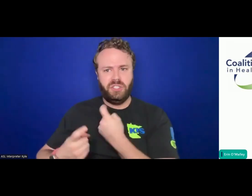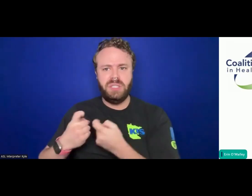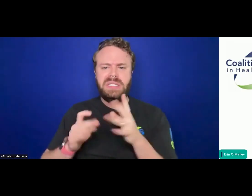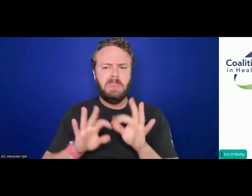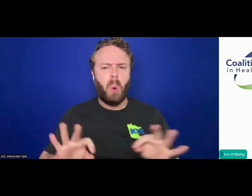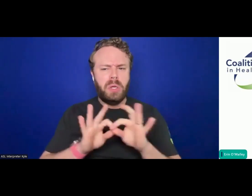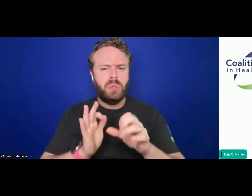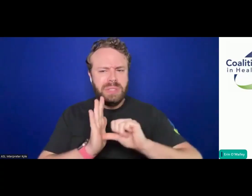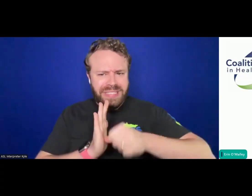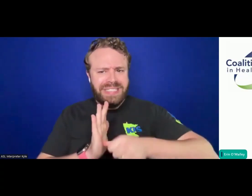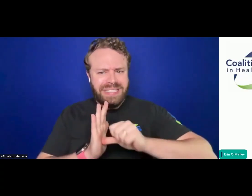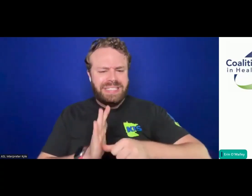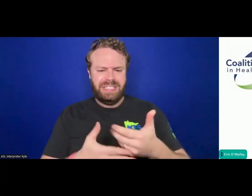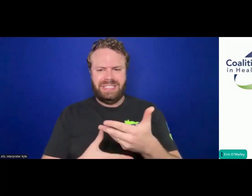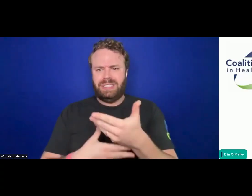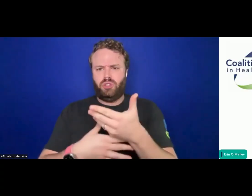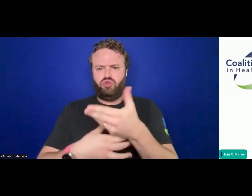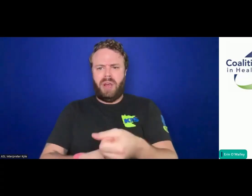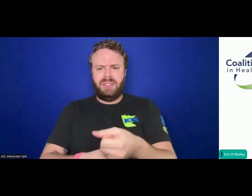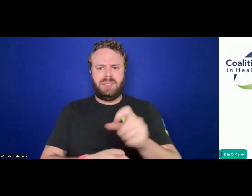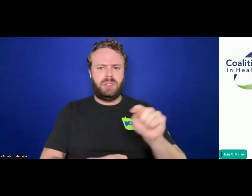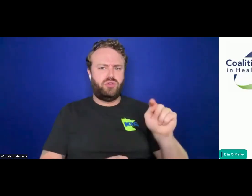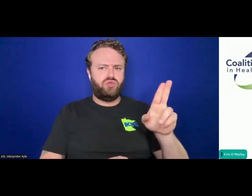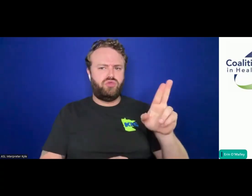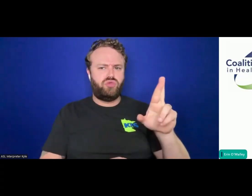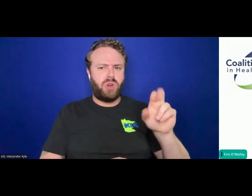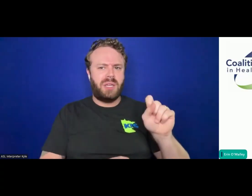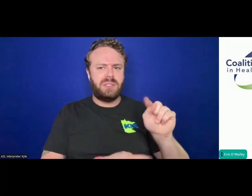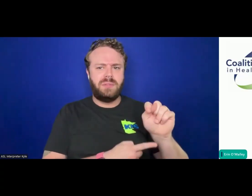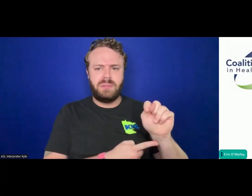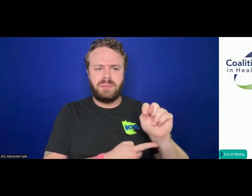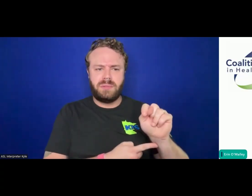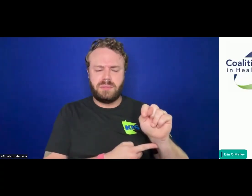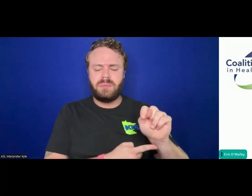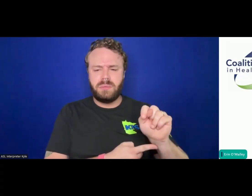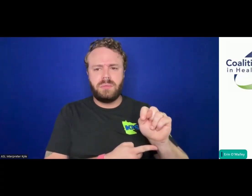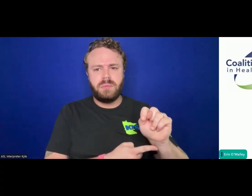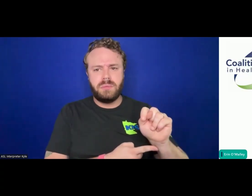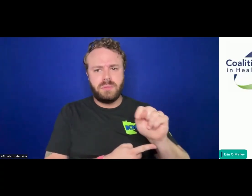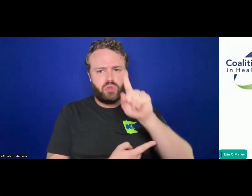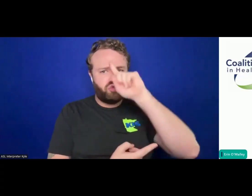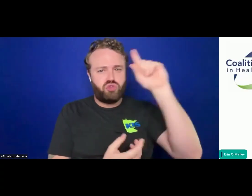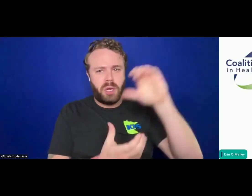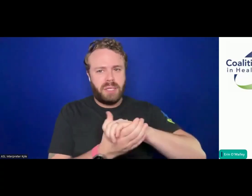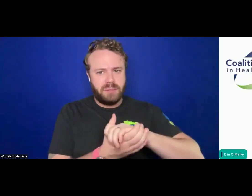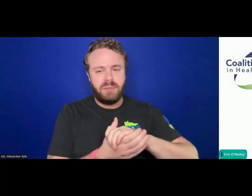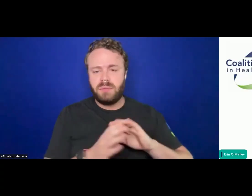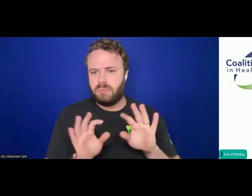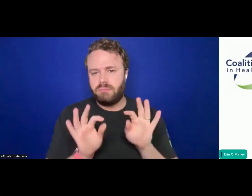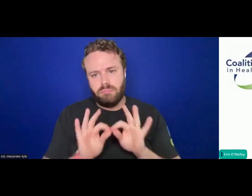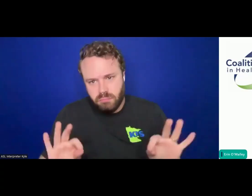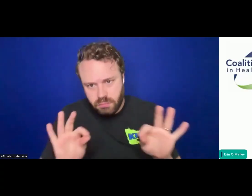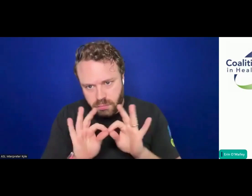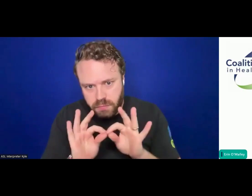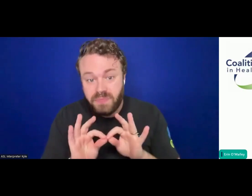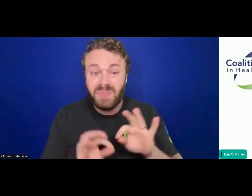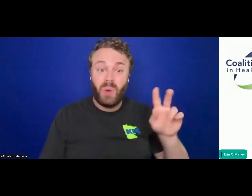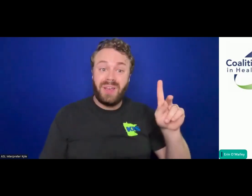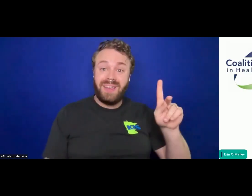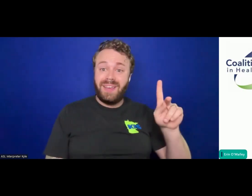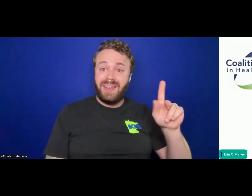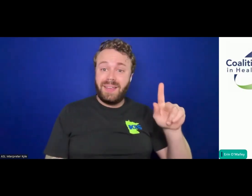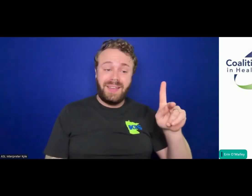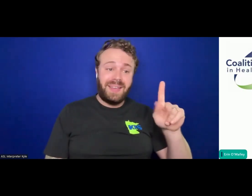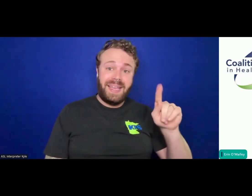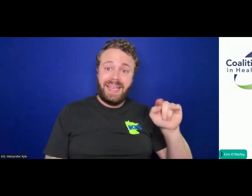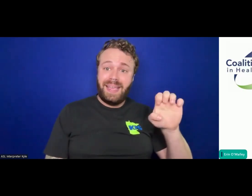the issue of trust, and in particular trustworthiness, is in this moment. Caitlin outlined 5 incredible steps on how